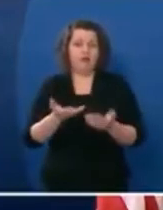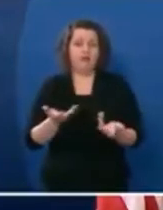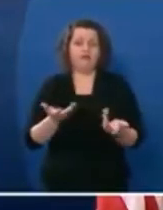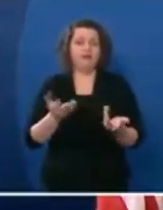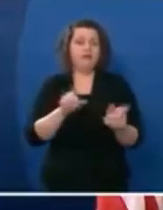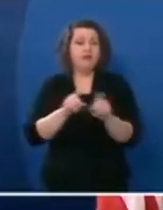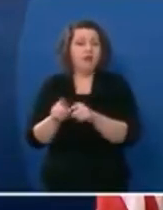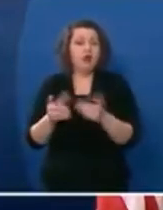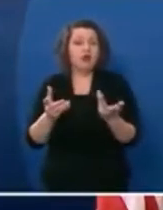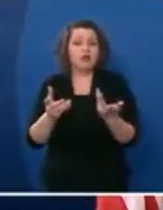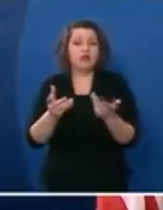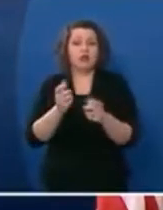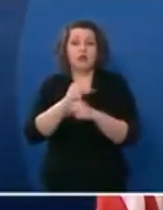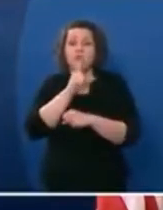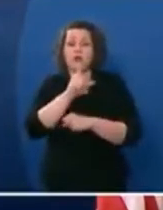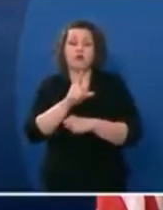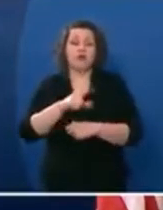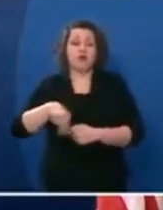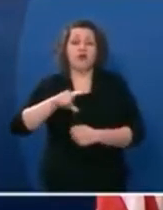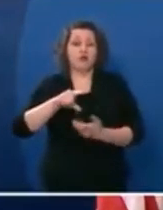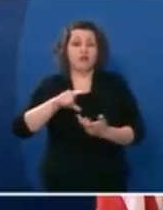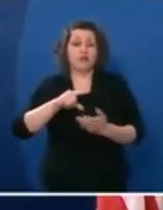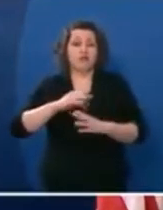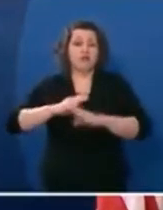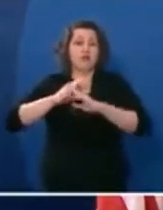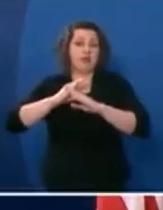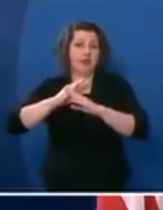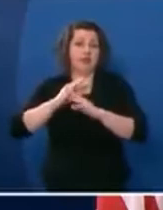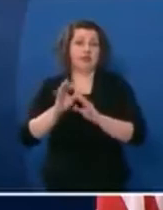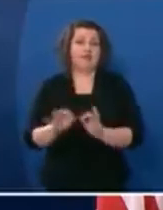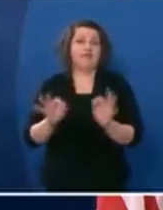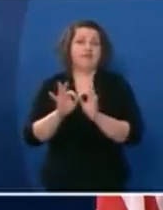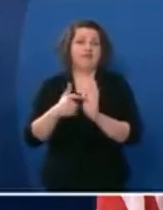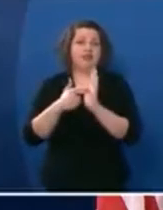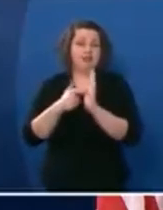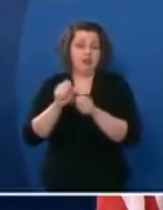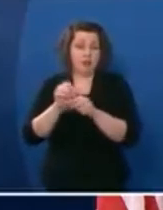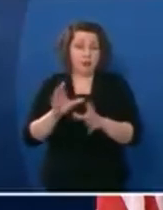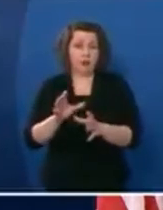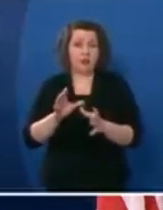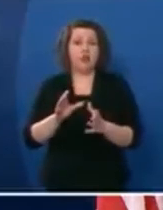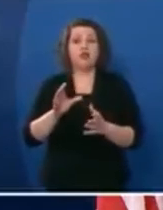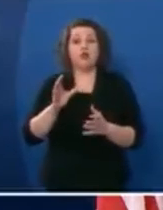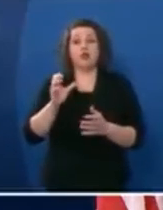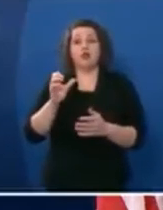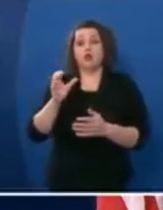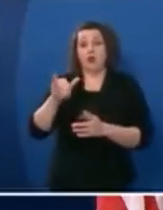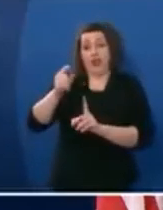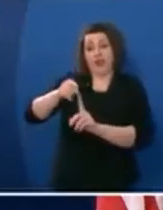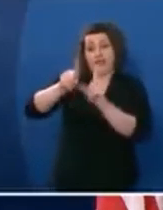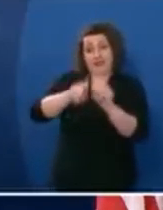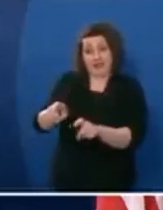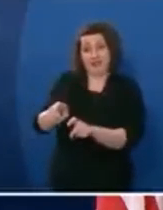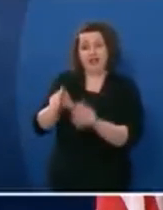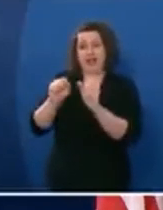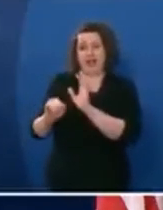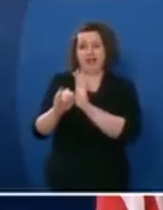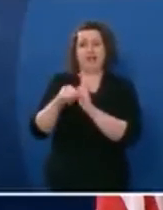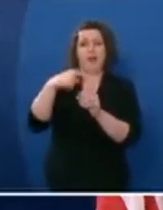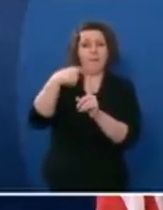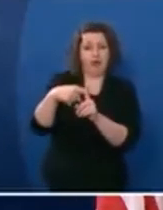making sure that we're doing everything we can to protect our essential workforce. So by testing, we can identify the positive, we